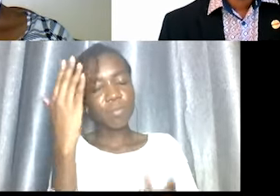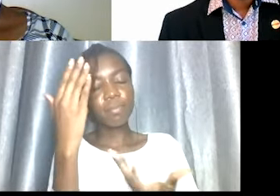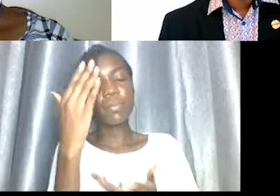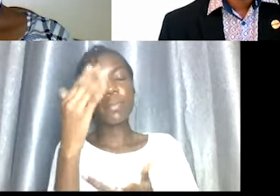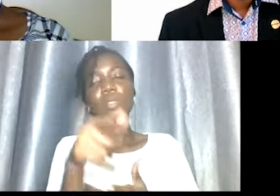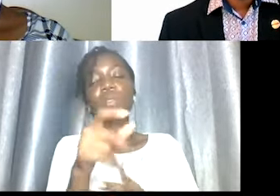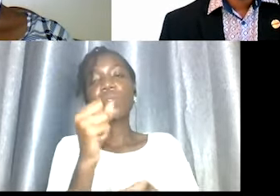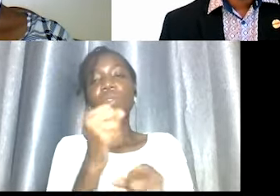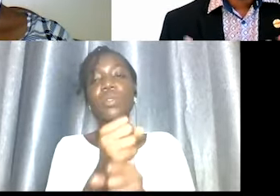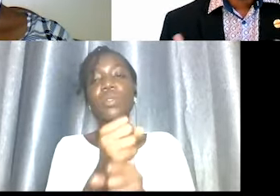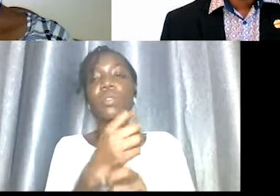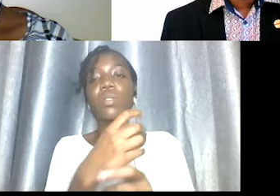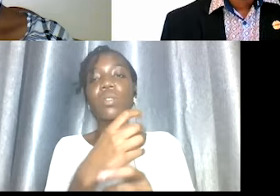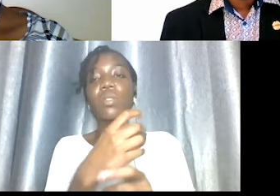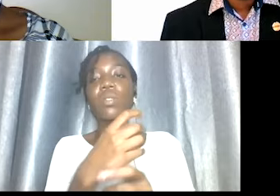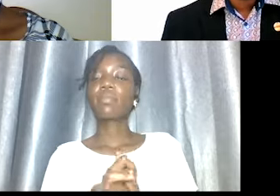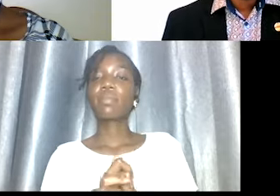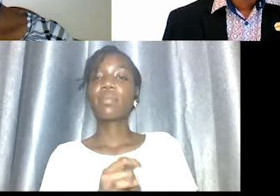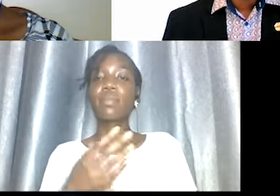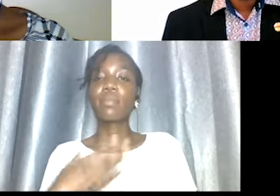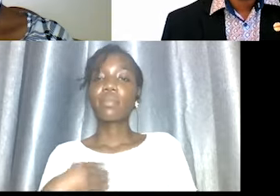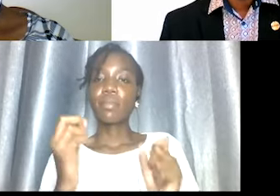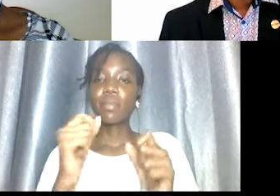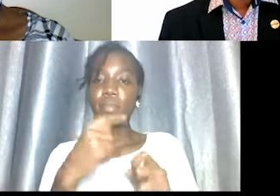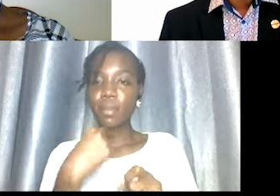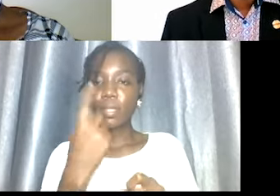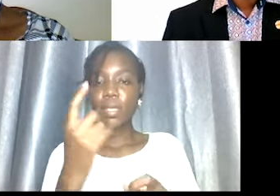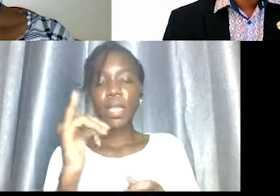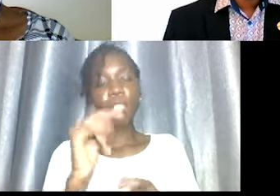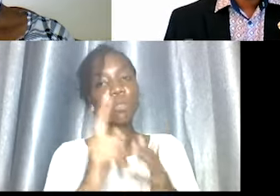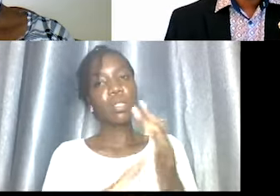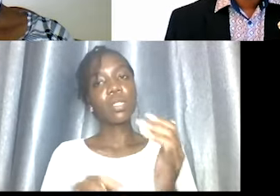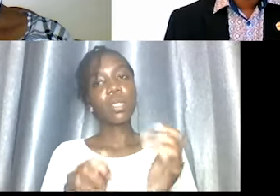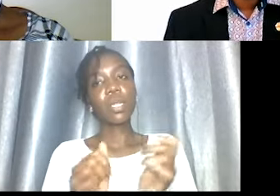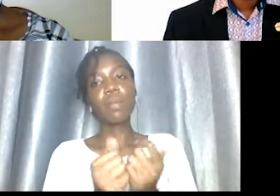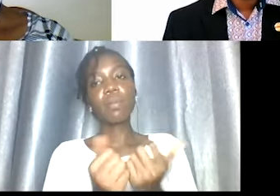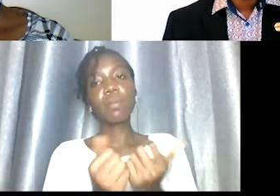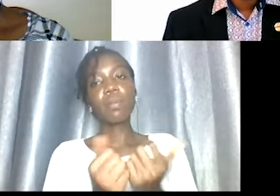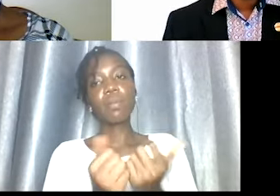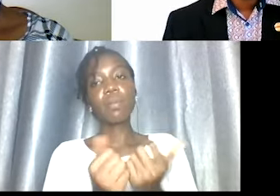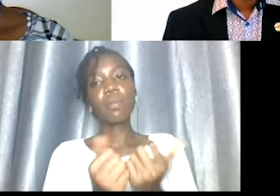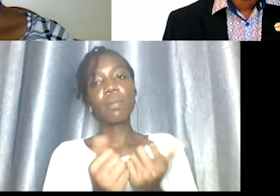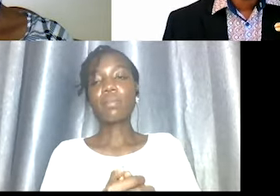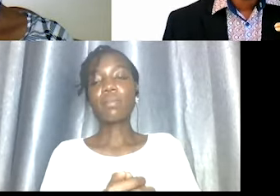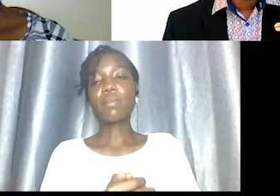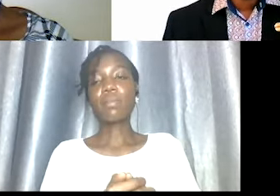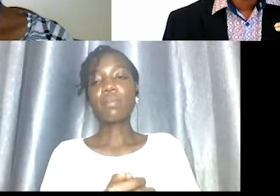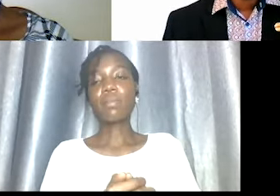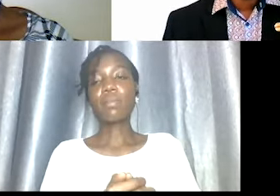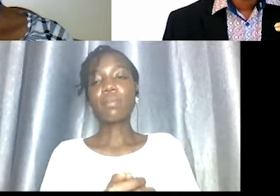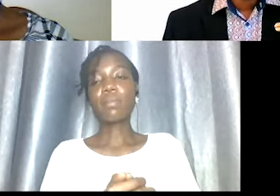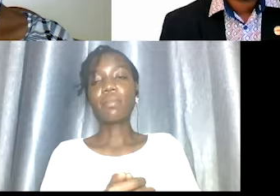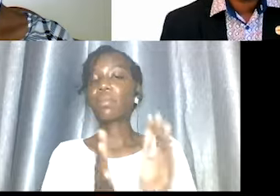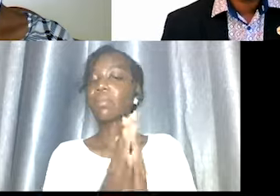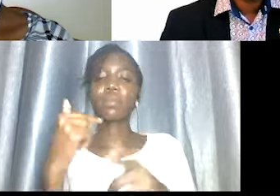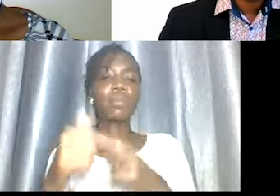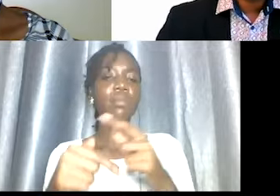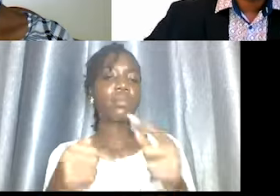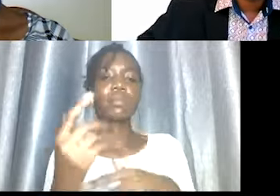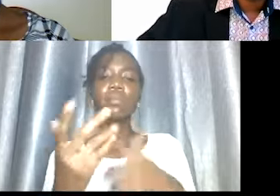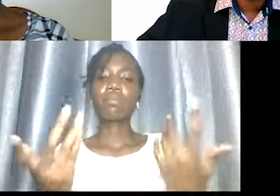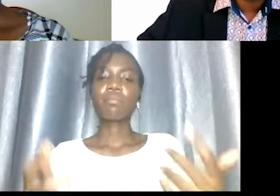say. Failures will happen, but learn from them as much as possible and move on. Just keep chugging.